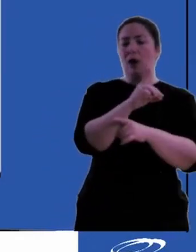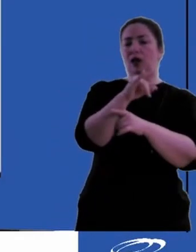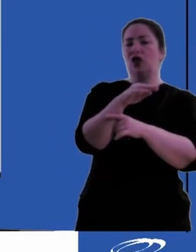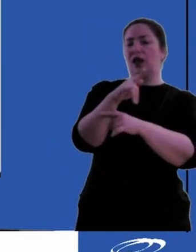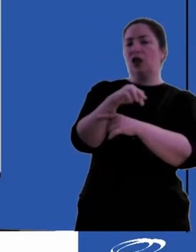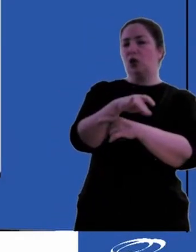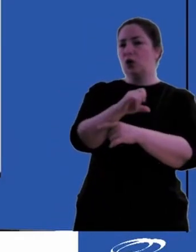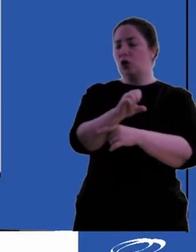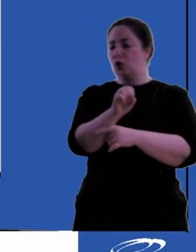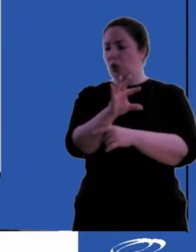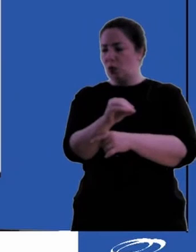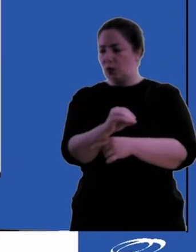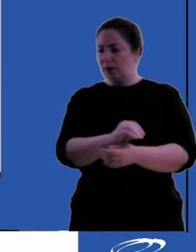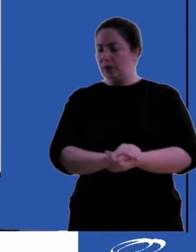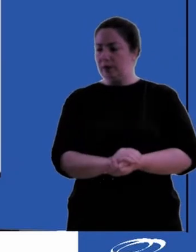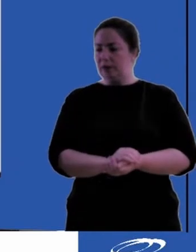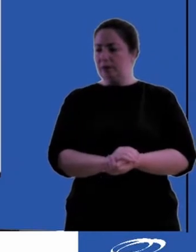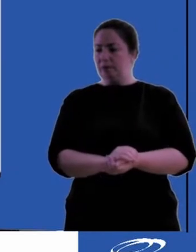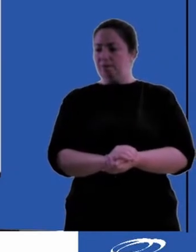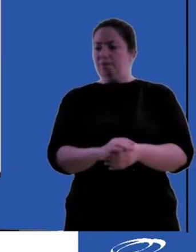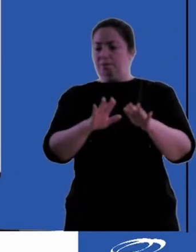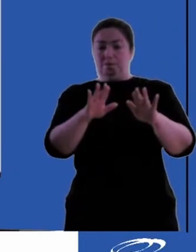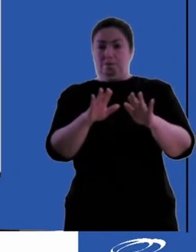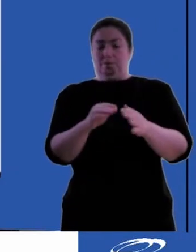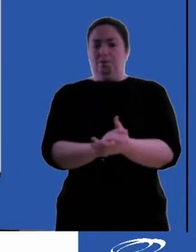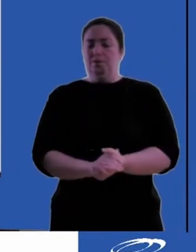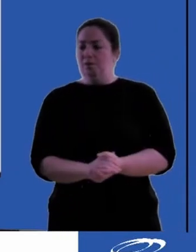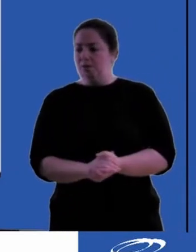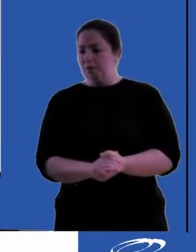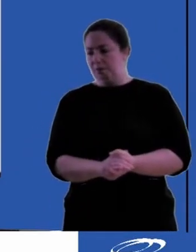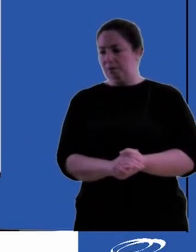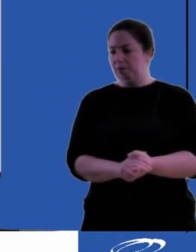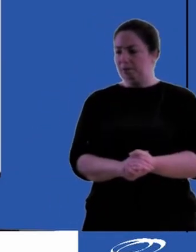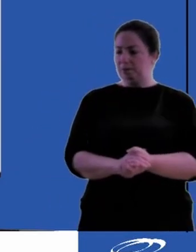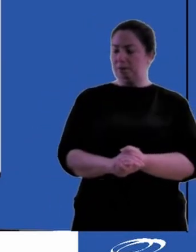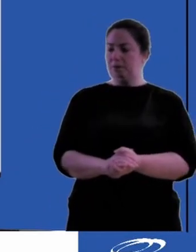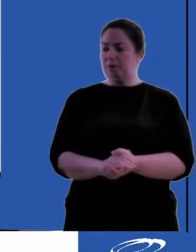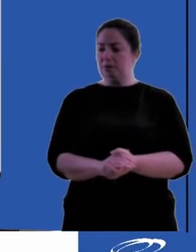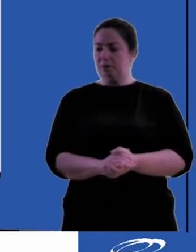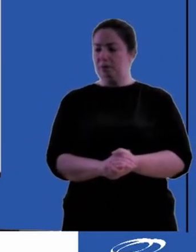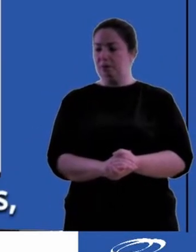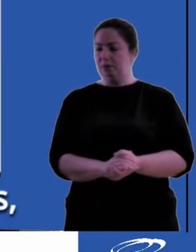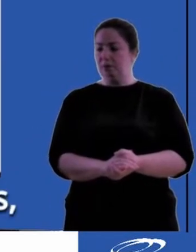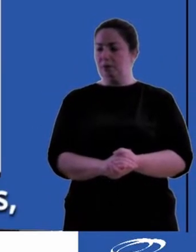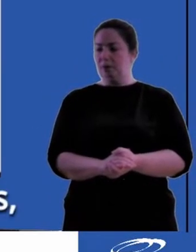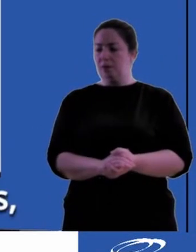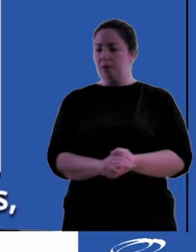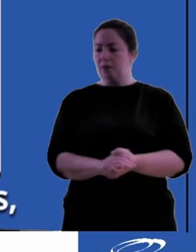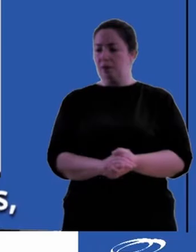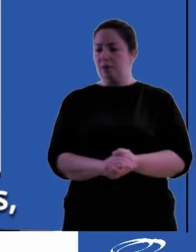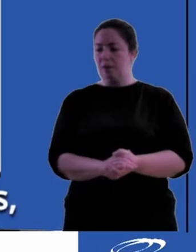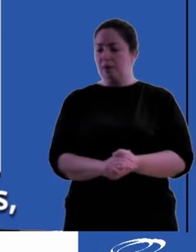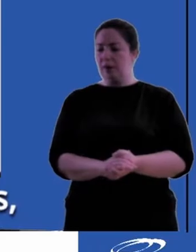later on. Now, we sometimes think about these infections as involving one microorganism, but in